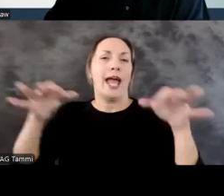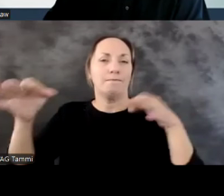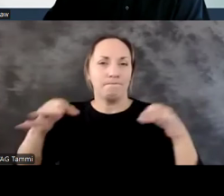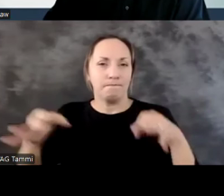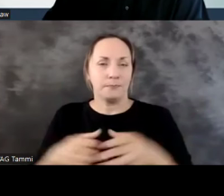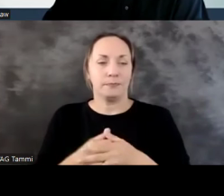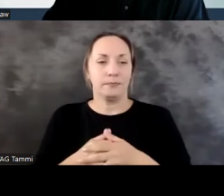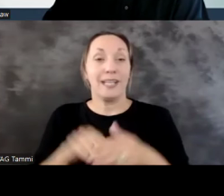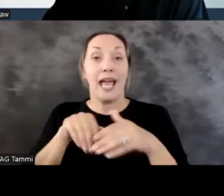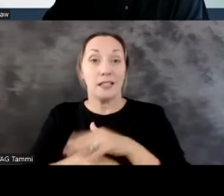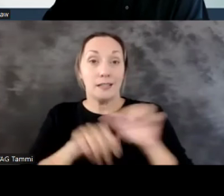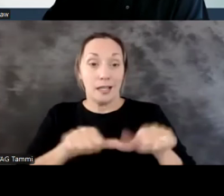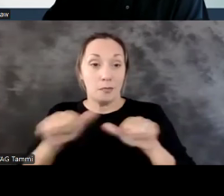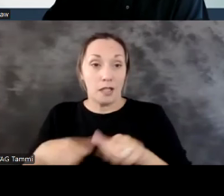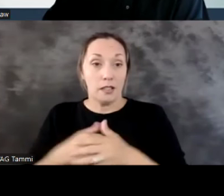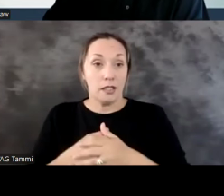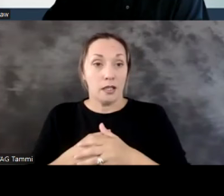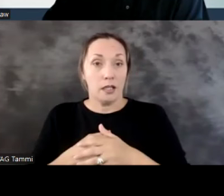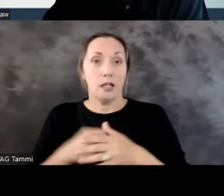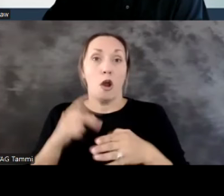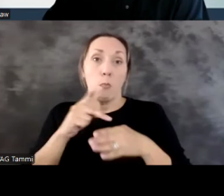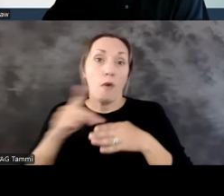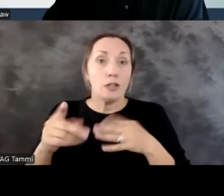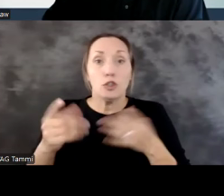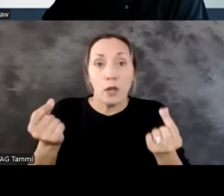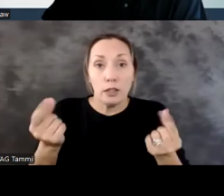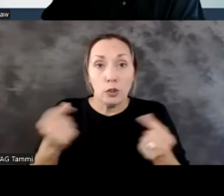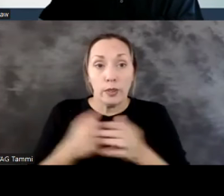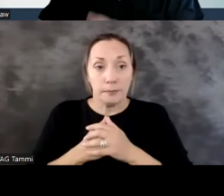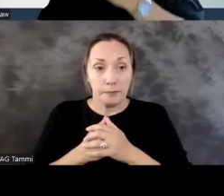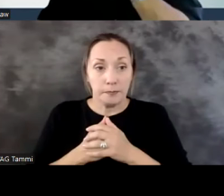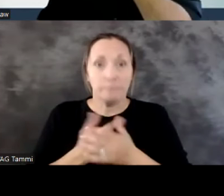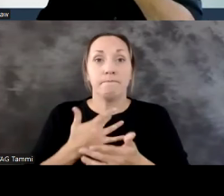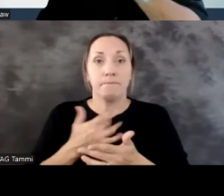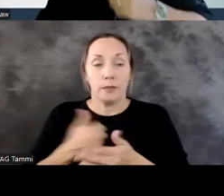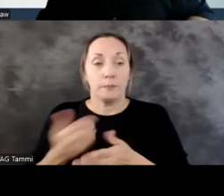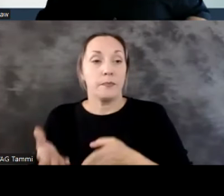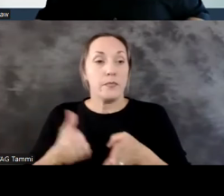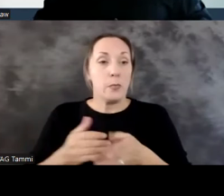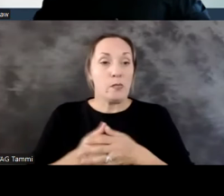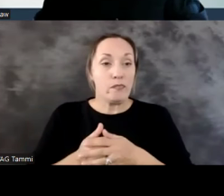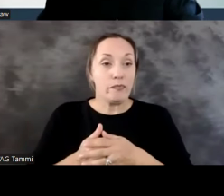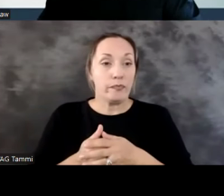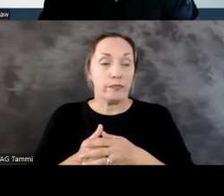so accessibility professionals, what are they doing? Sorry. Okay.